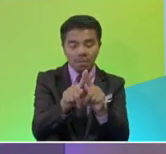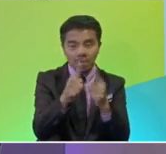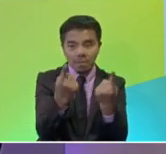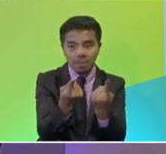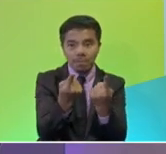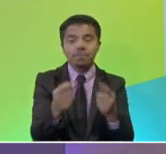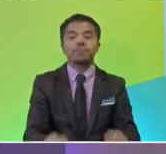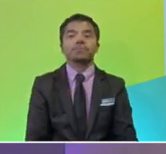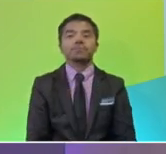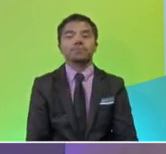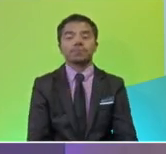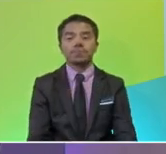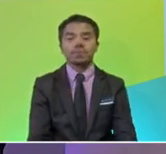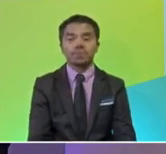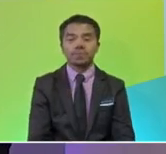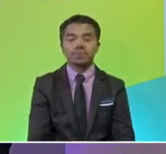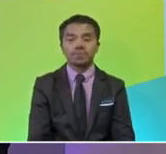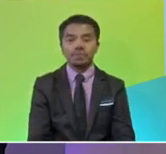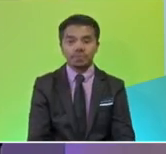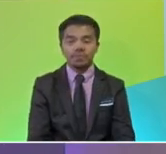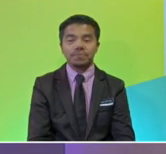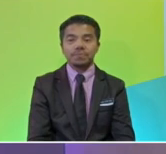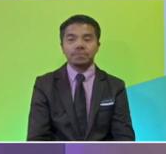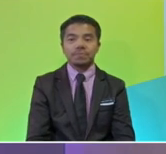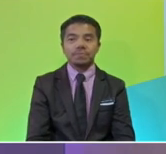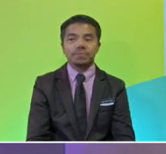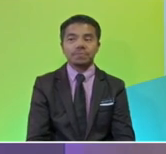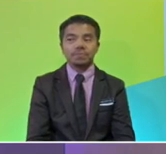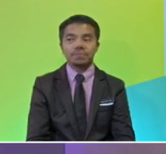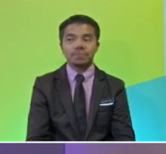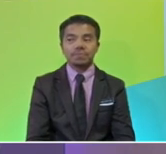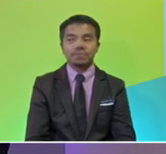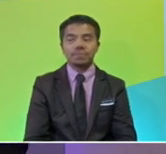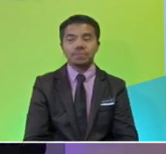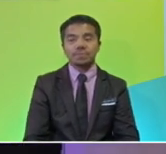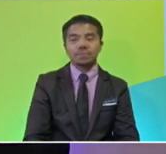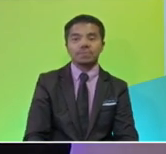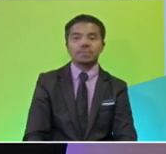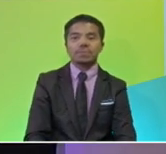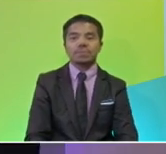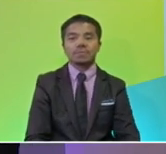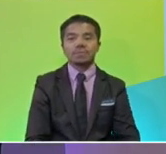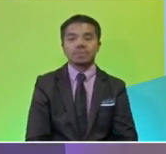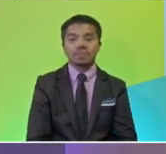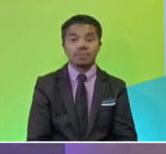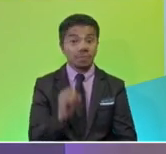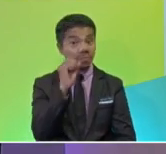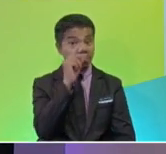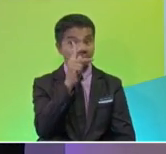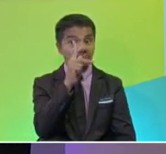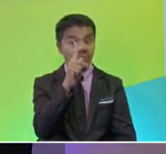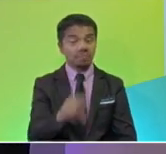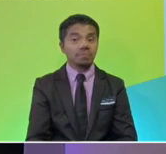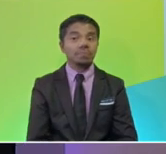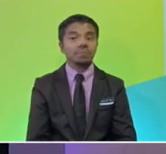case, we are going to refer to the glossary of the words itself. All right. Now, let's go to the next one. Okay, so we know just